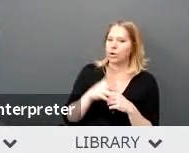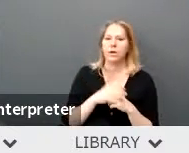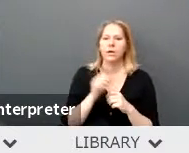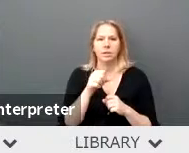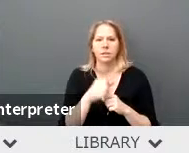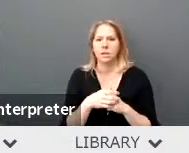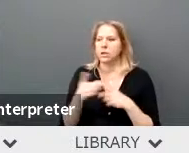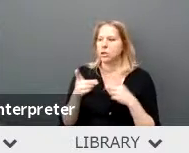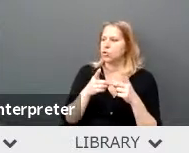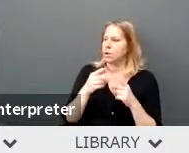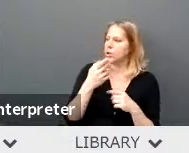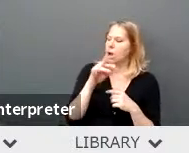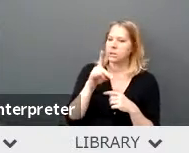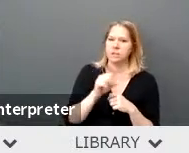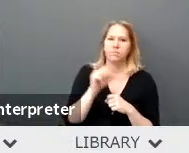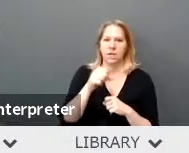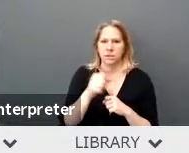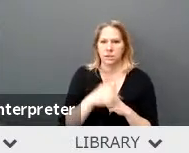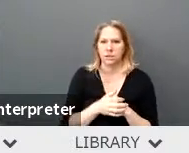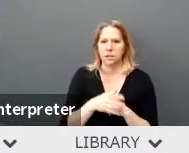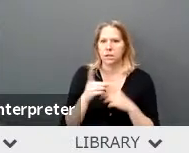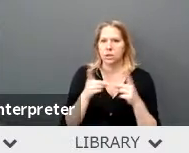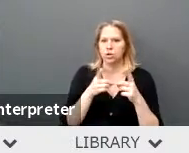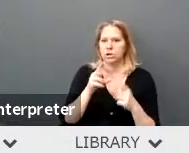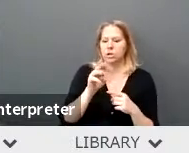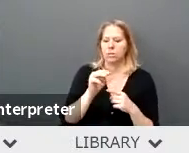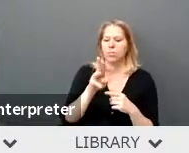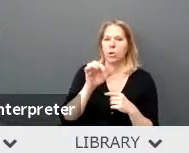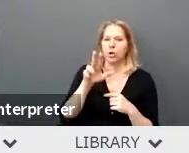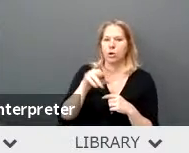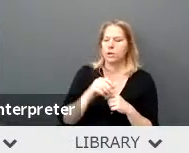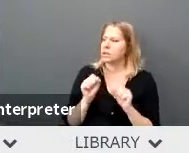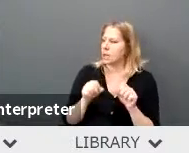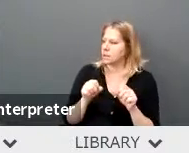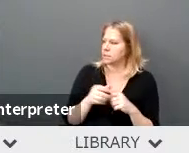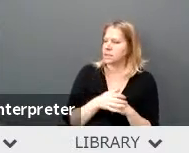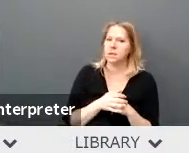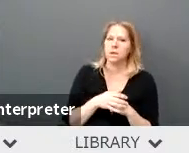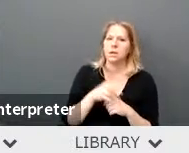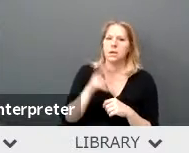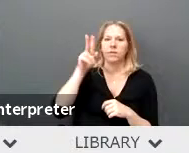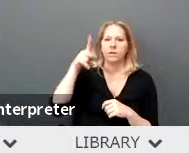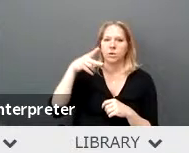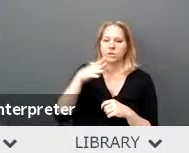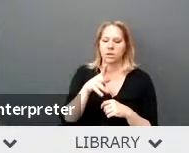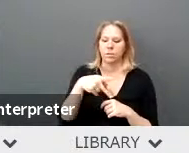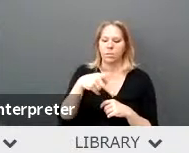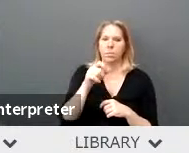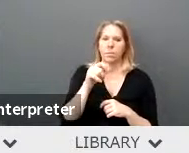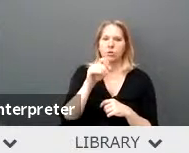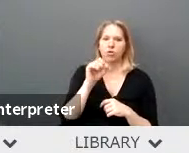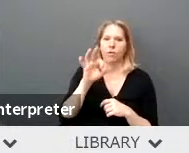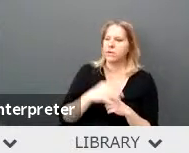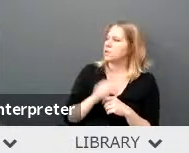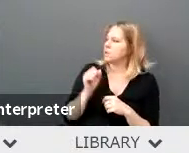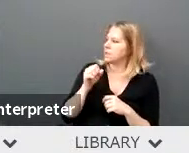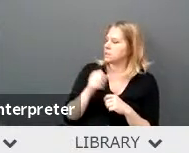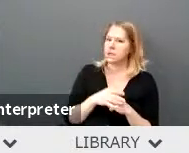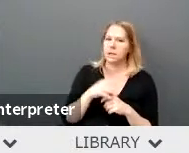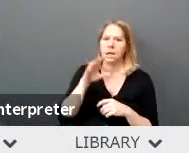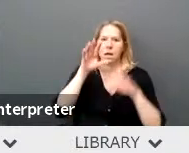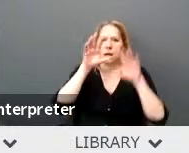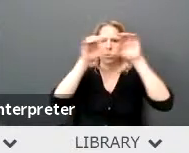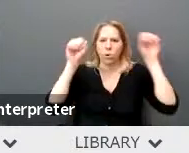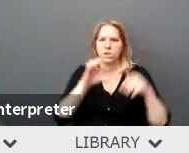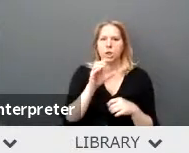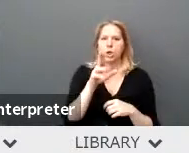Yes. Director Hudson. Yes. Director Mueller, Yes. Vice President Petroff. Yes. And